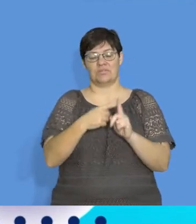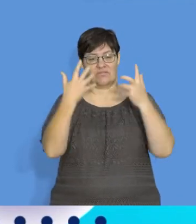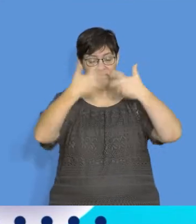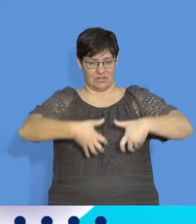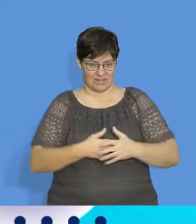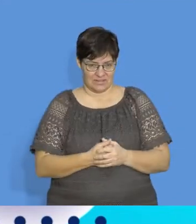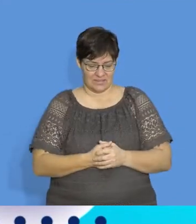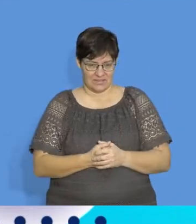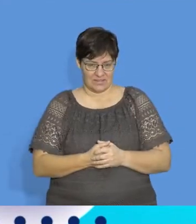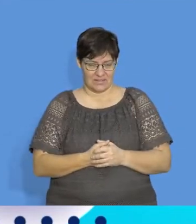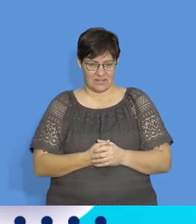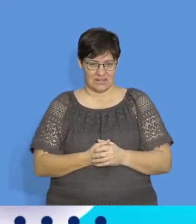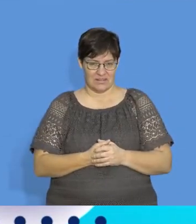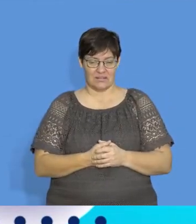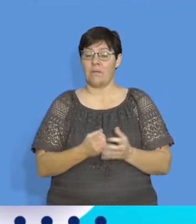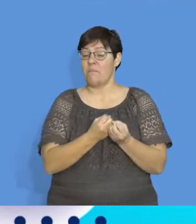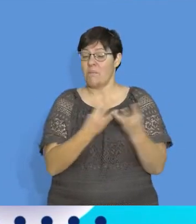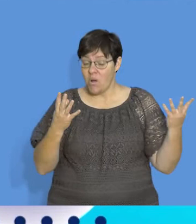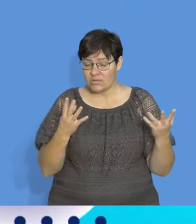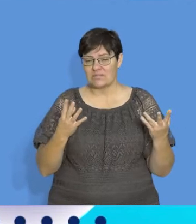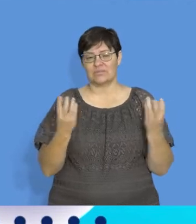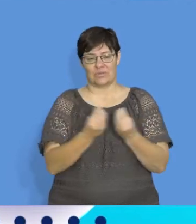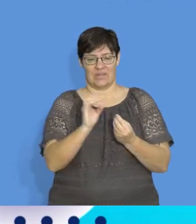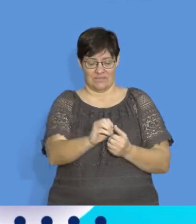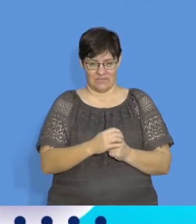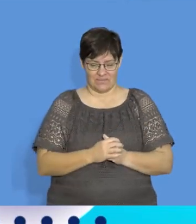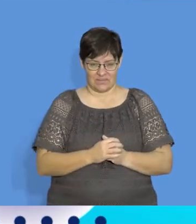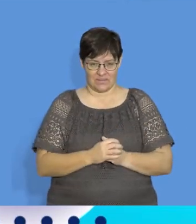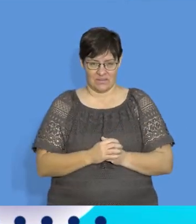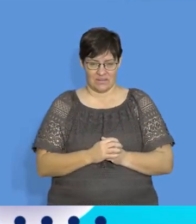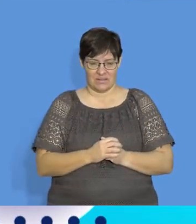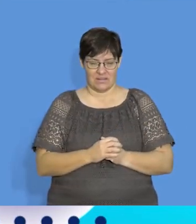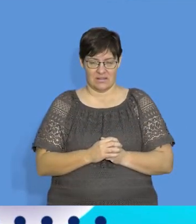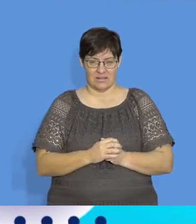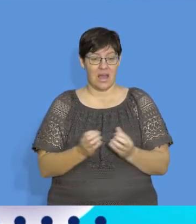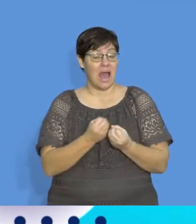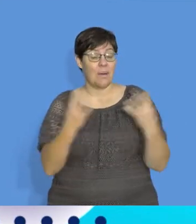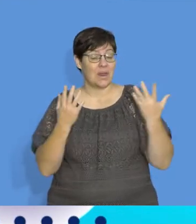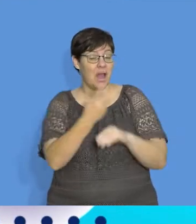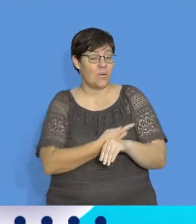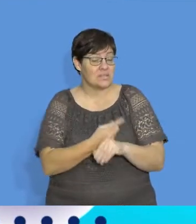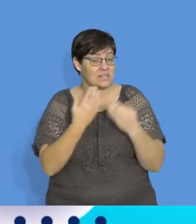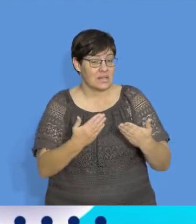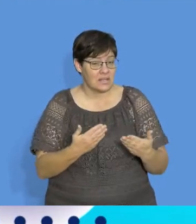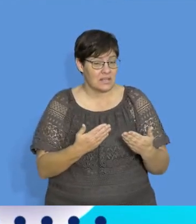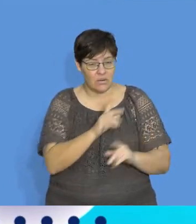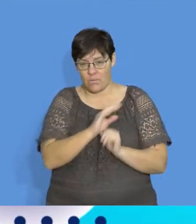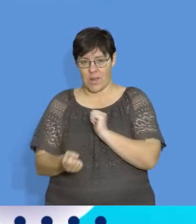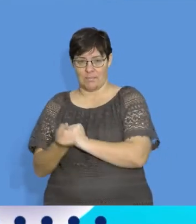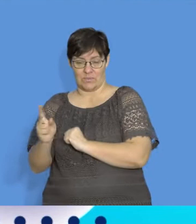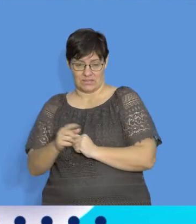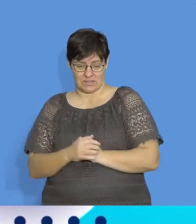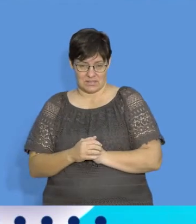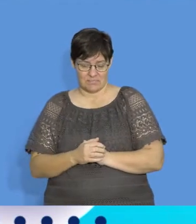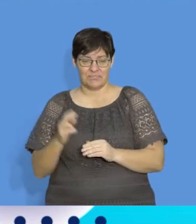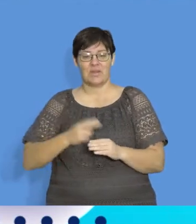correlation? My positive correlation moves together. Okay? I increase how many hours I study, then what